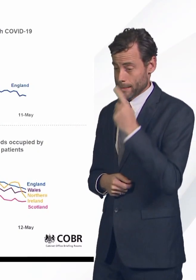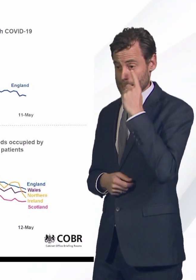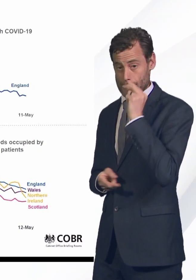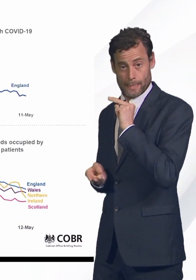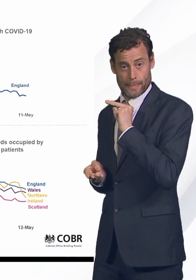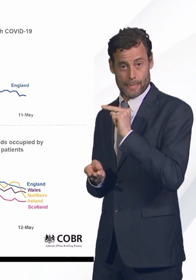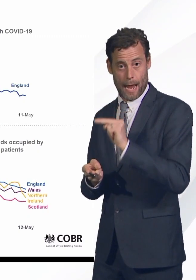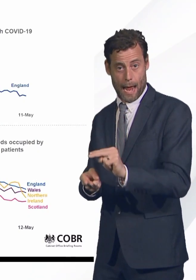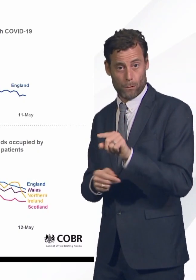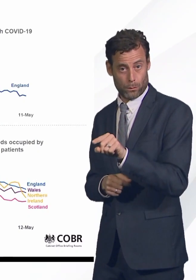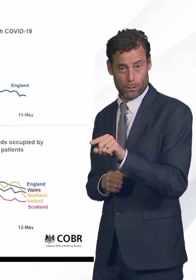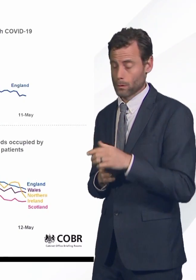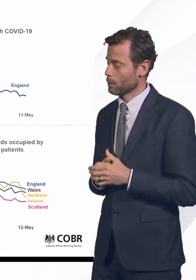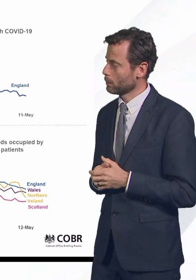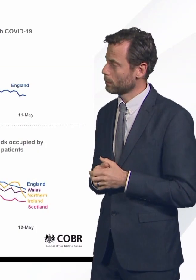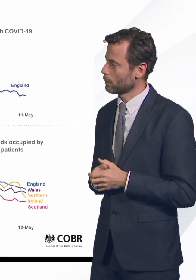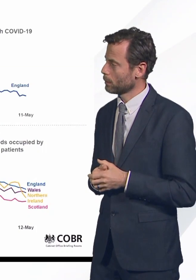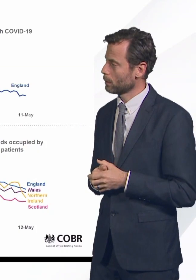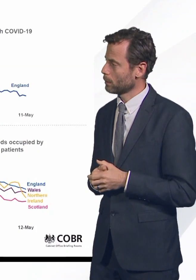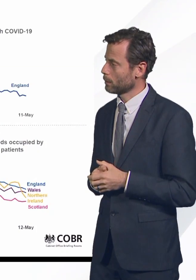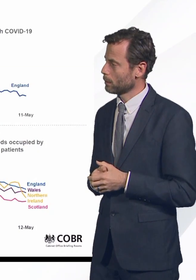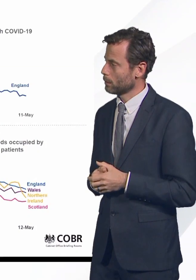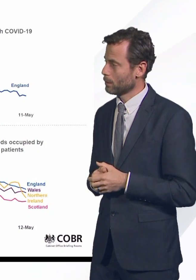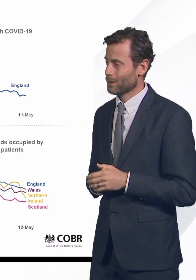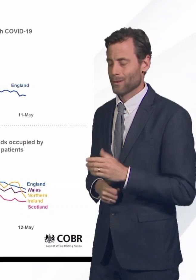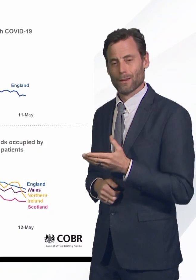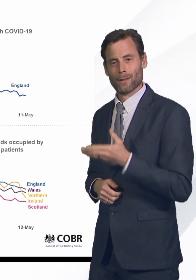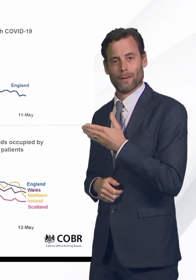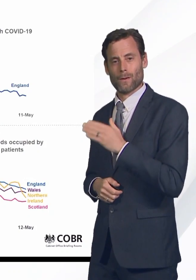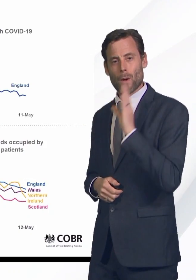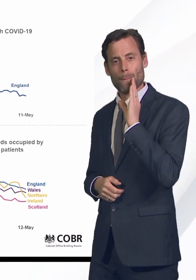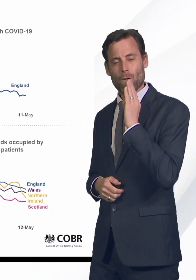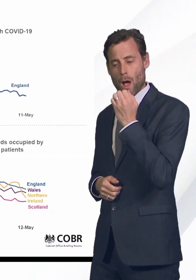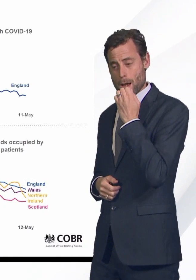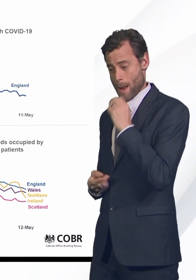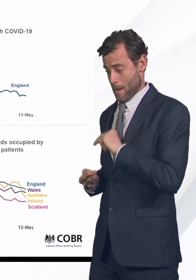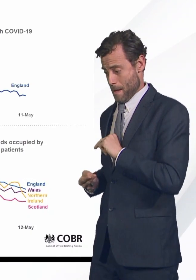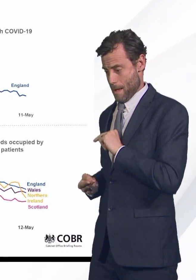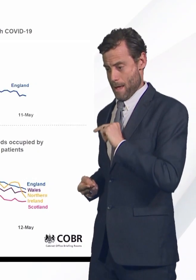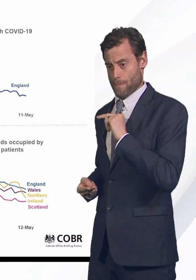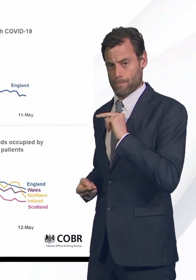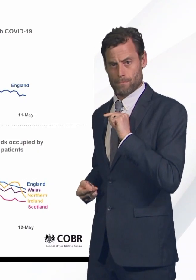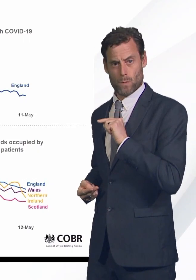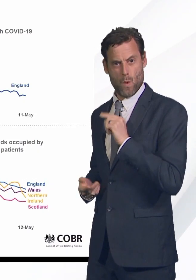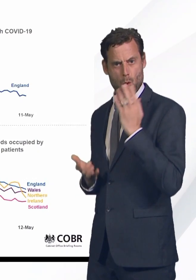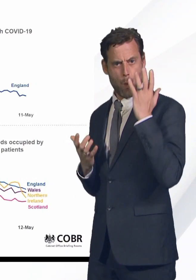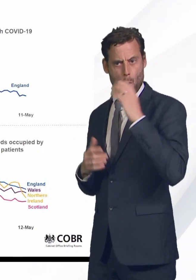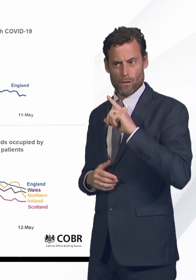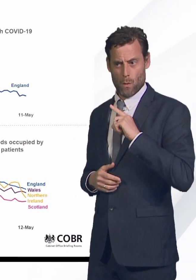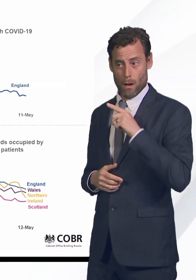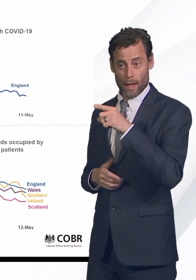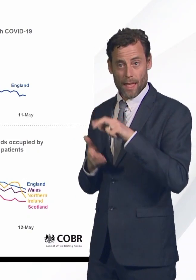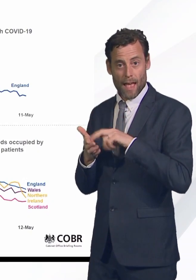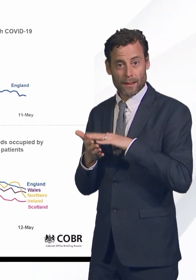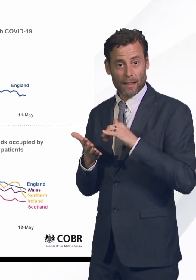have been concerned previously as we were rising up that curve about capacity to deal with critical care. Just 21%